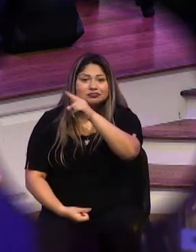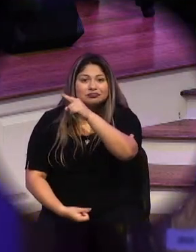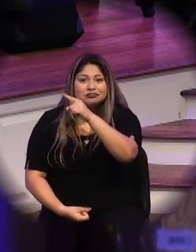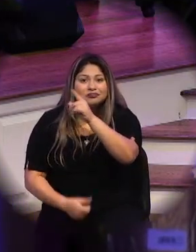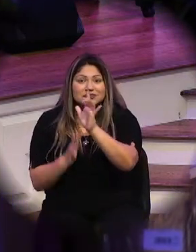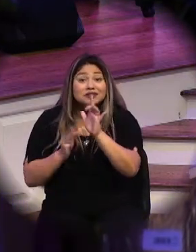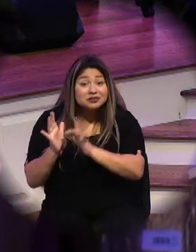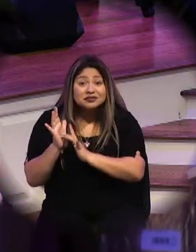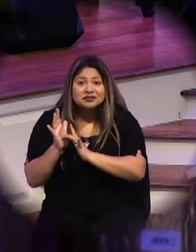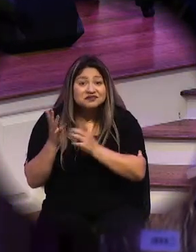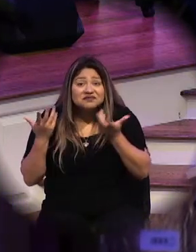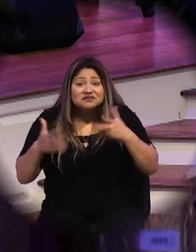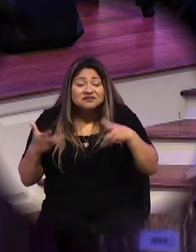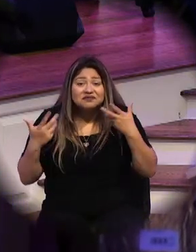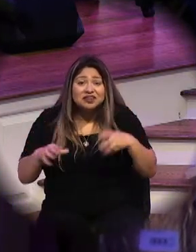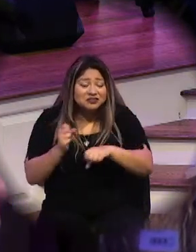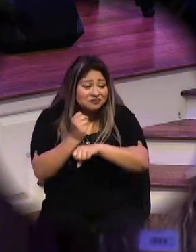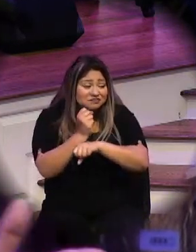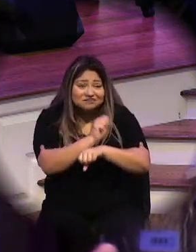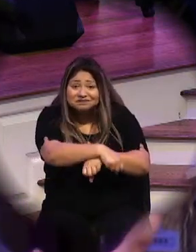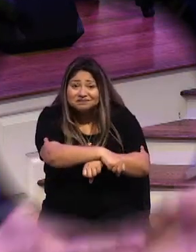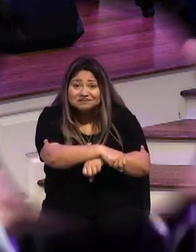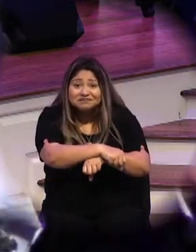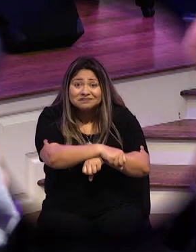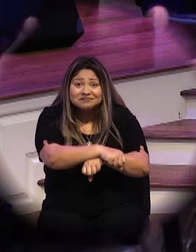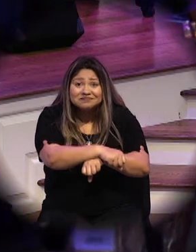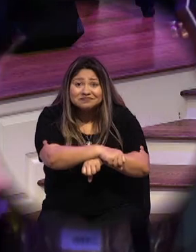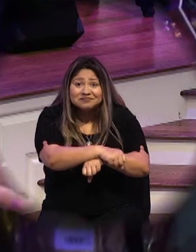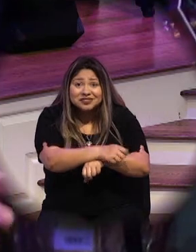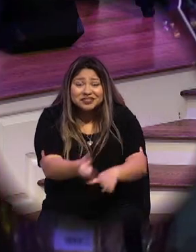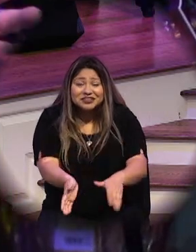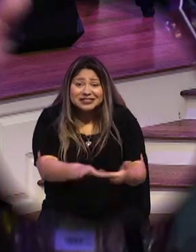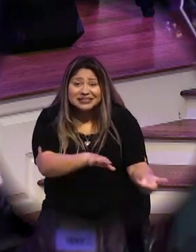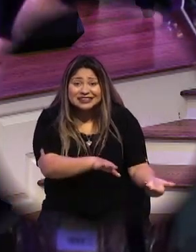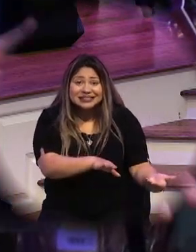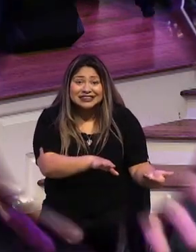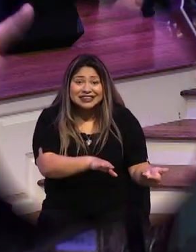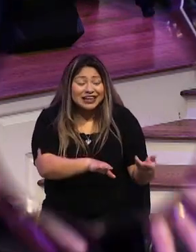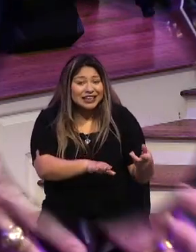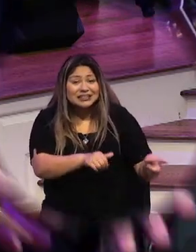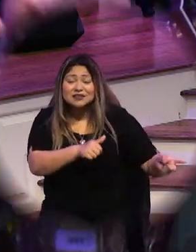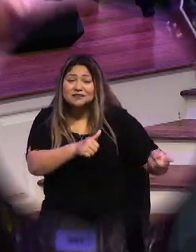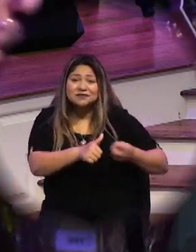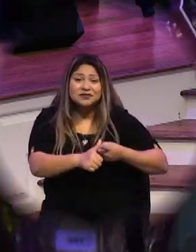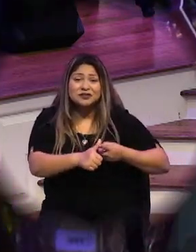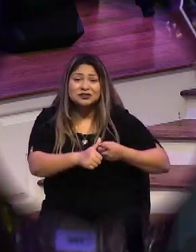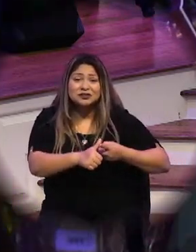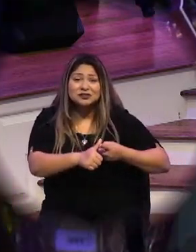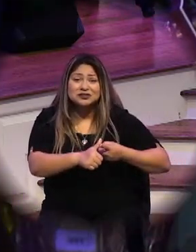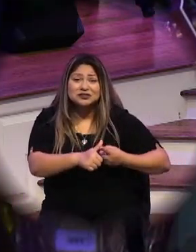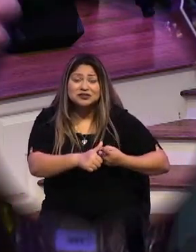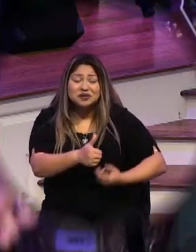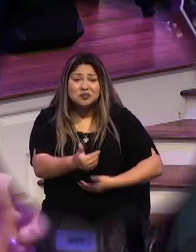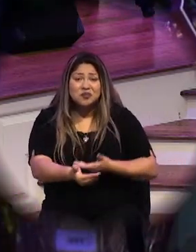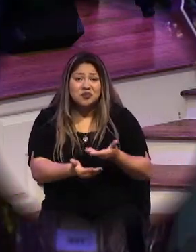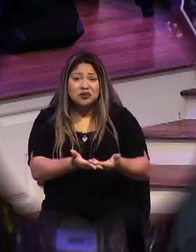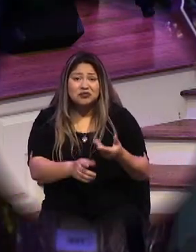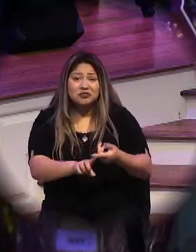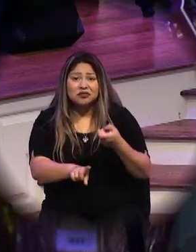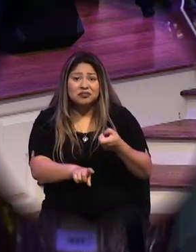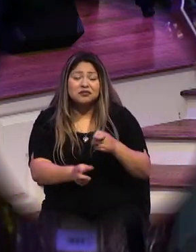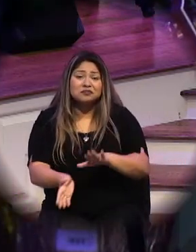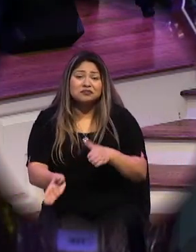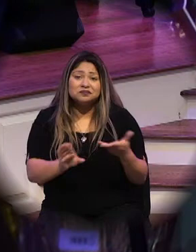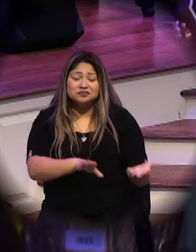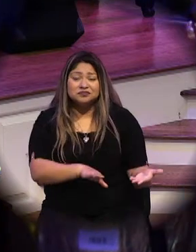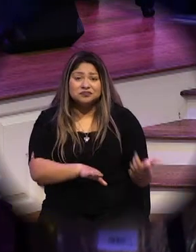death. Paul in the book of Colossians says he is the firstborn from the dead, that because of his life post-death, we